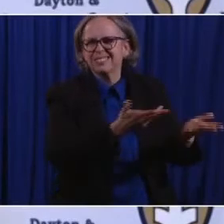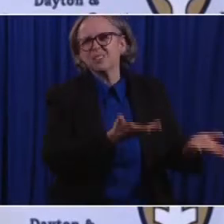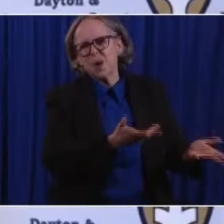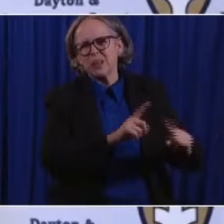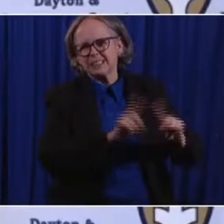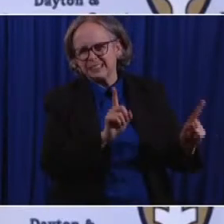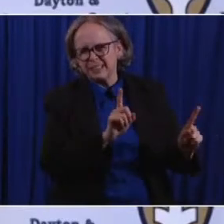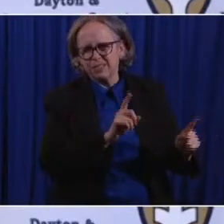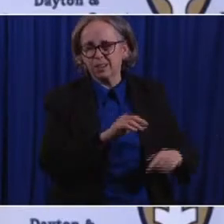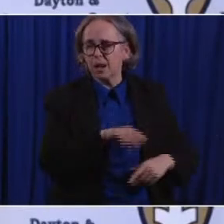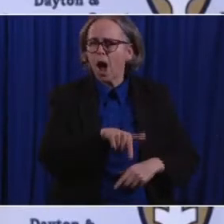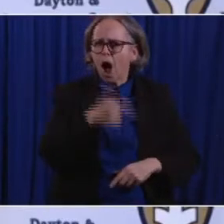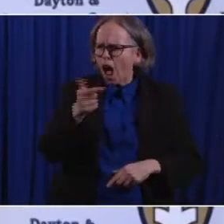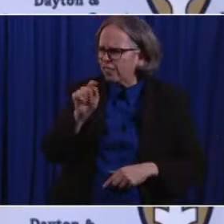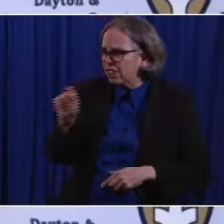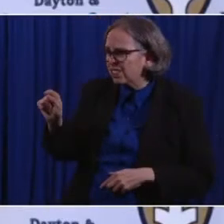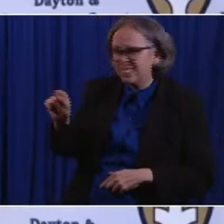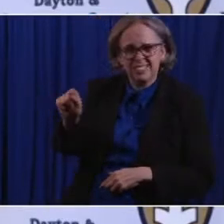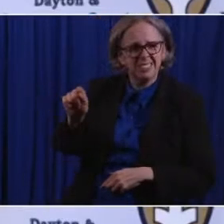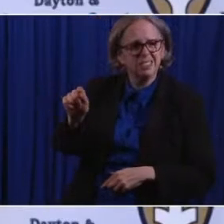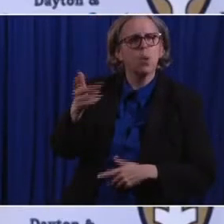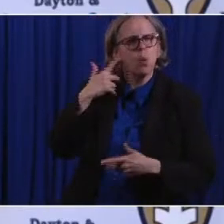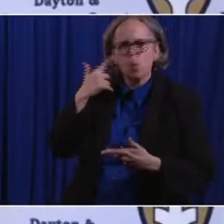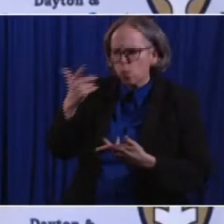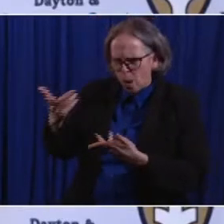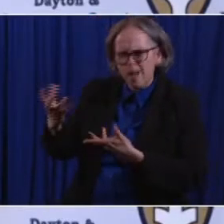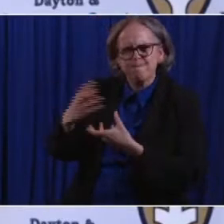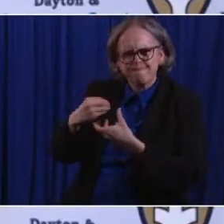in the state will be covered by this program.